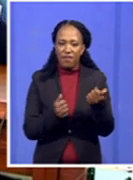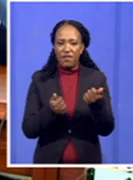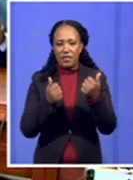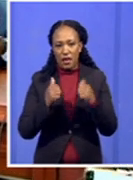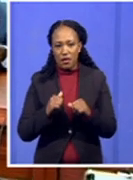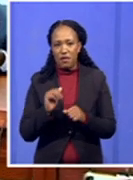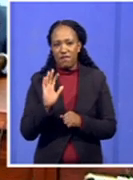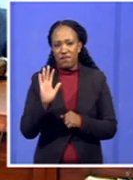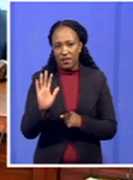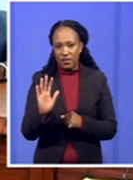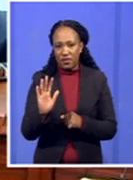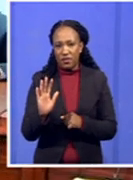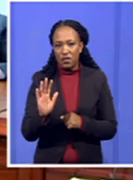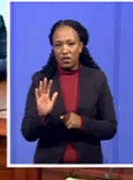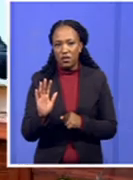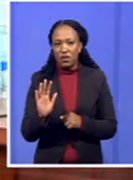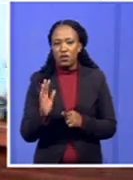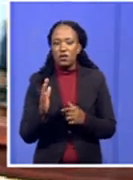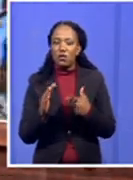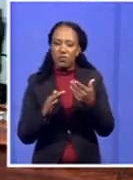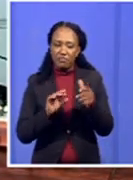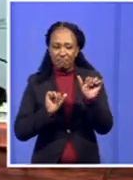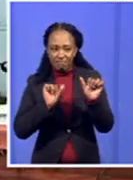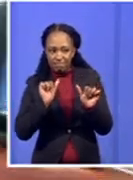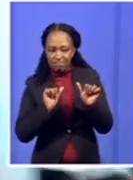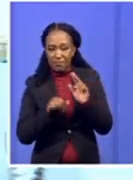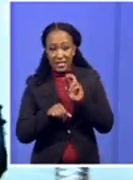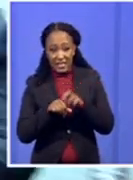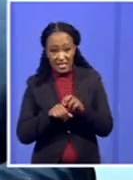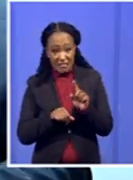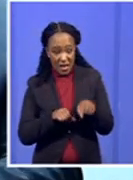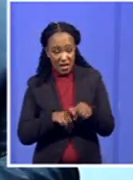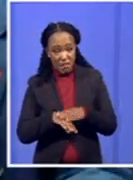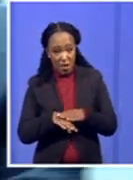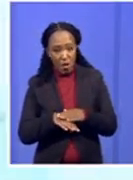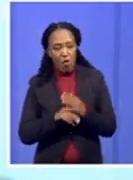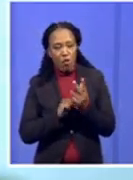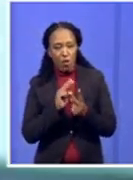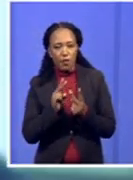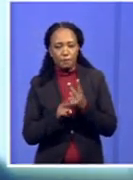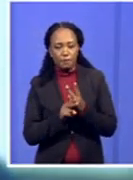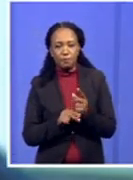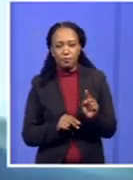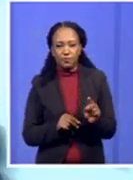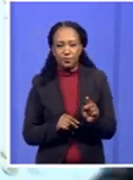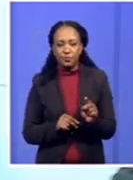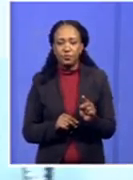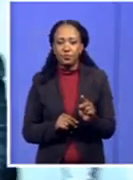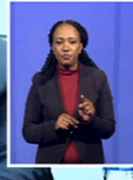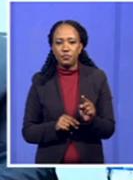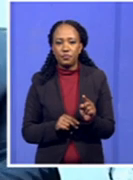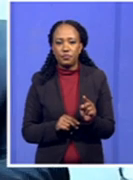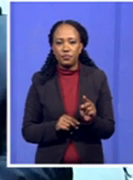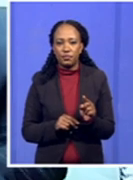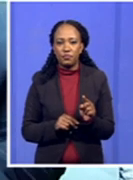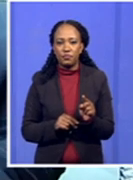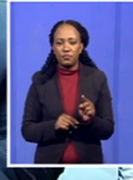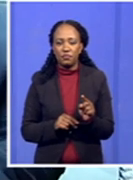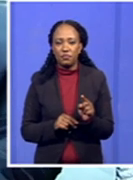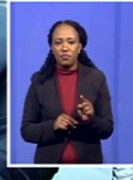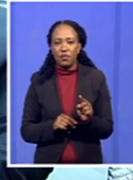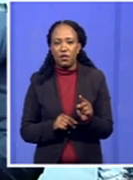5. And then after that, we'll assess whether there's still a need for us to go too far more